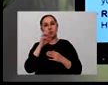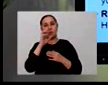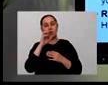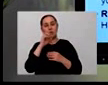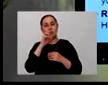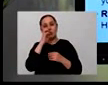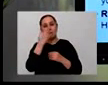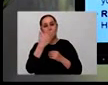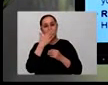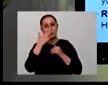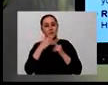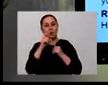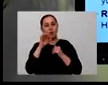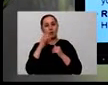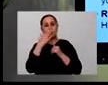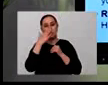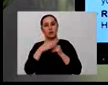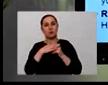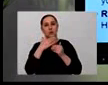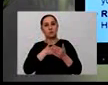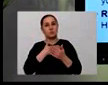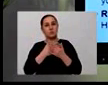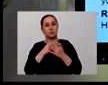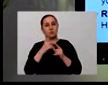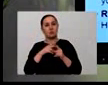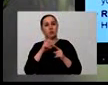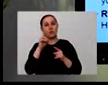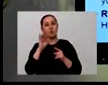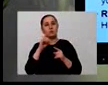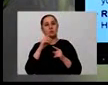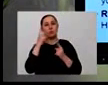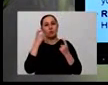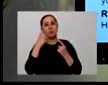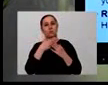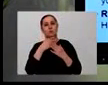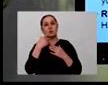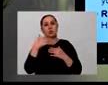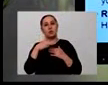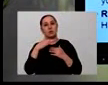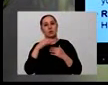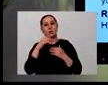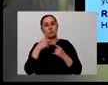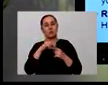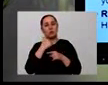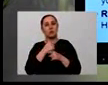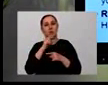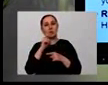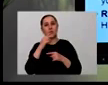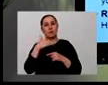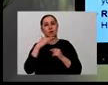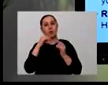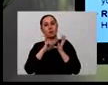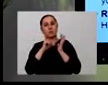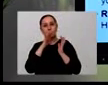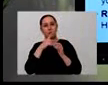yaqin xizmatchilaridan. Qozi Nizom Buxoroning qozi kaloni 50-60 yoshlarda. Hakimbey